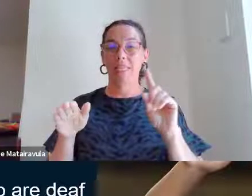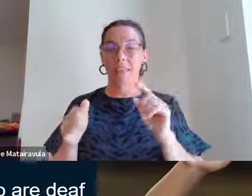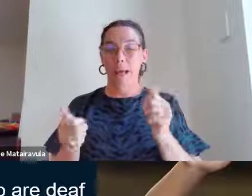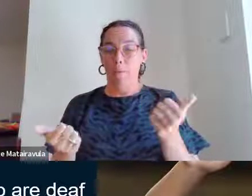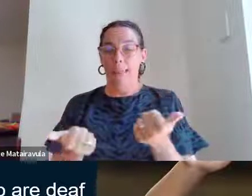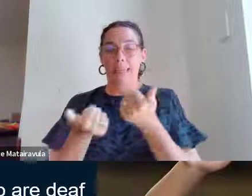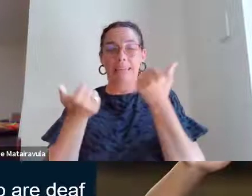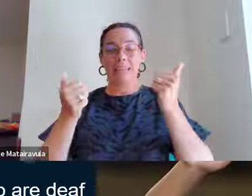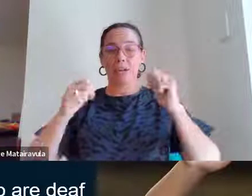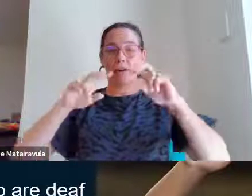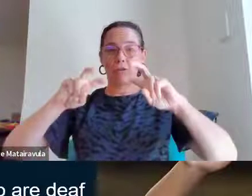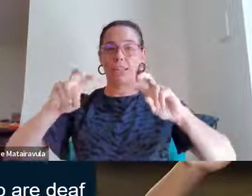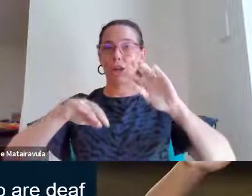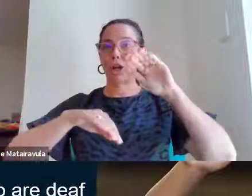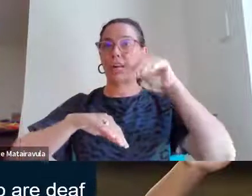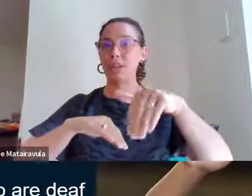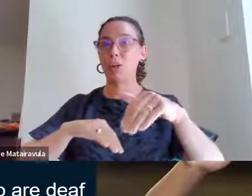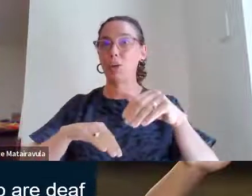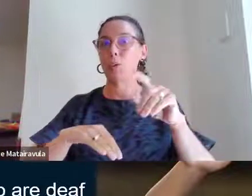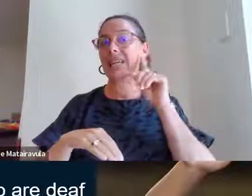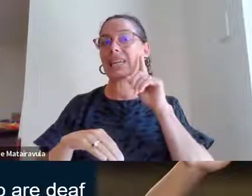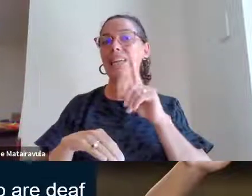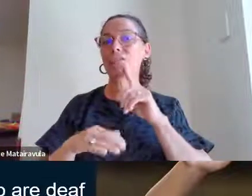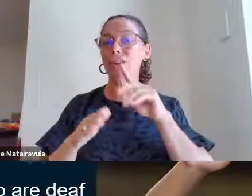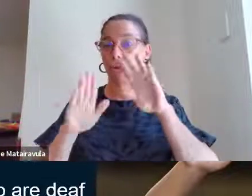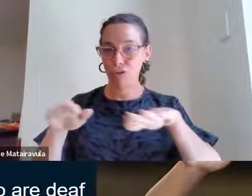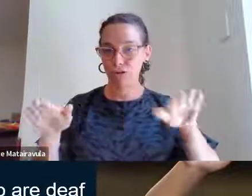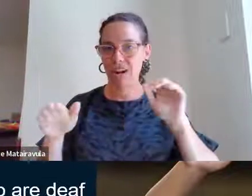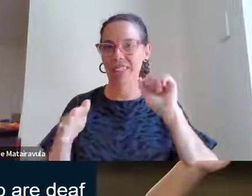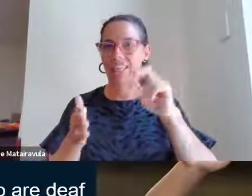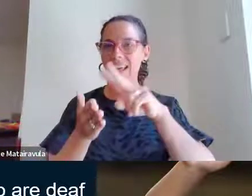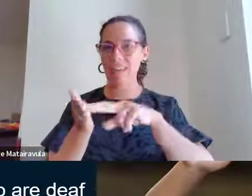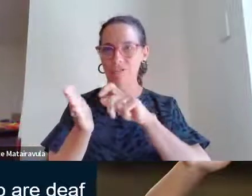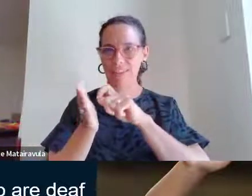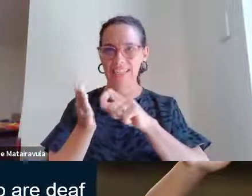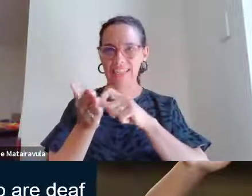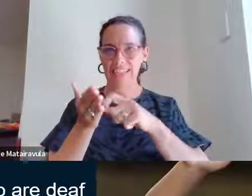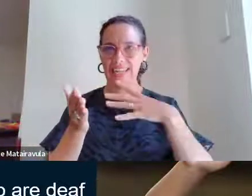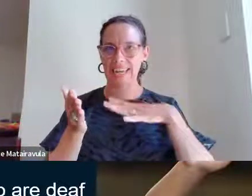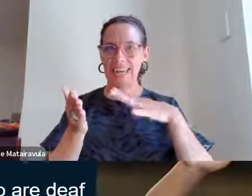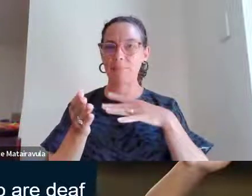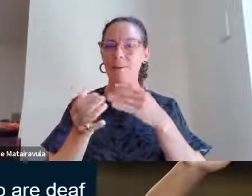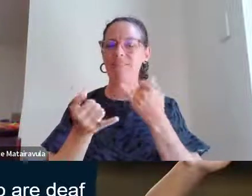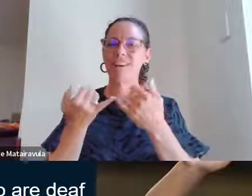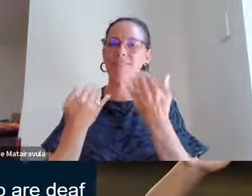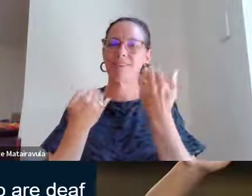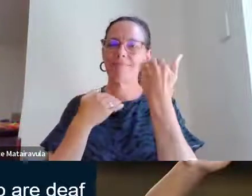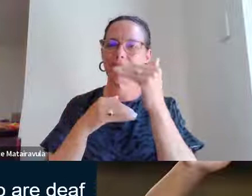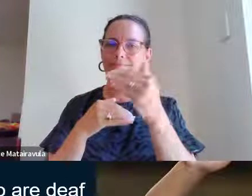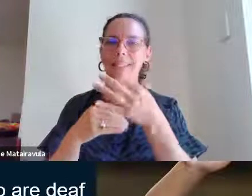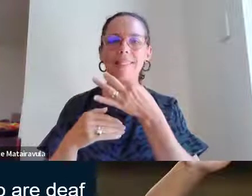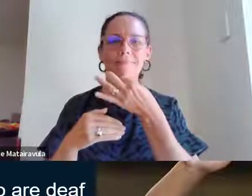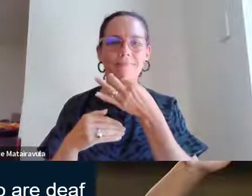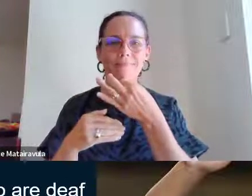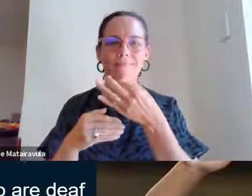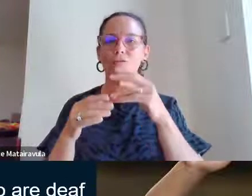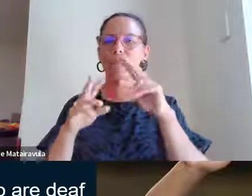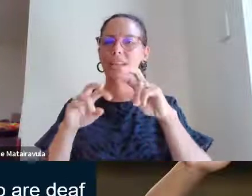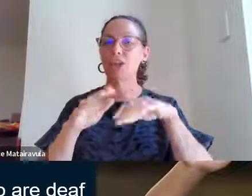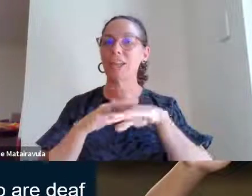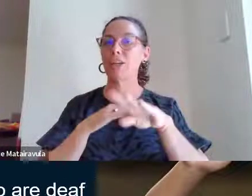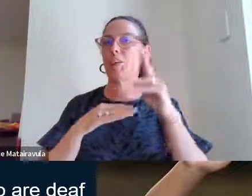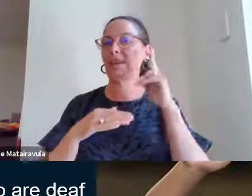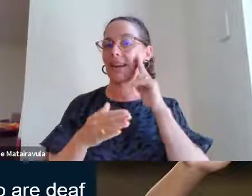children. There is plenty of research regarding hearing children and their literacy needs. However, there's